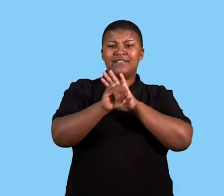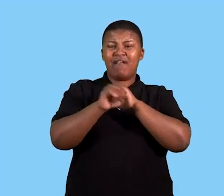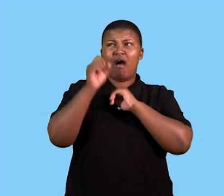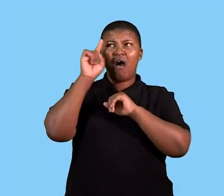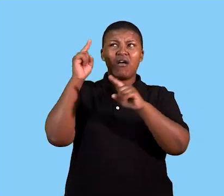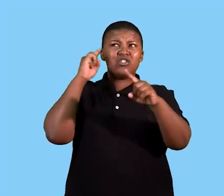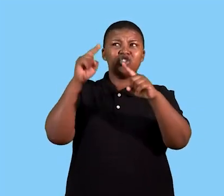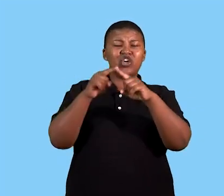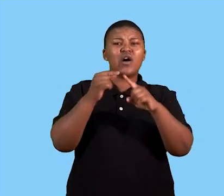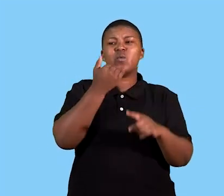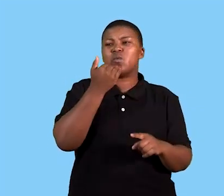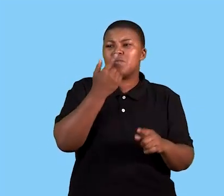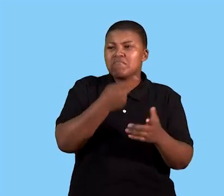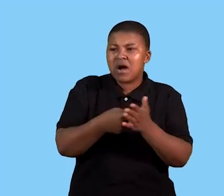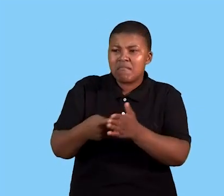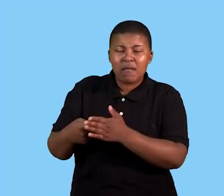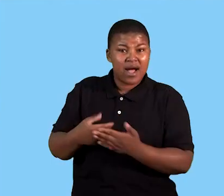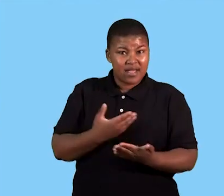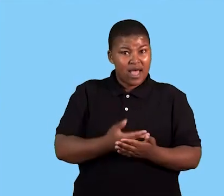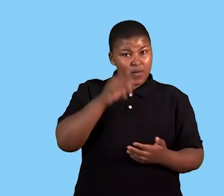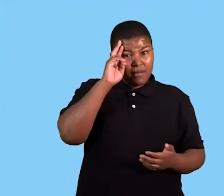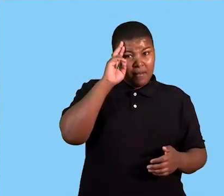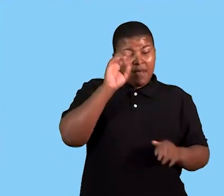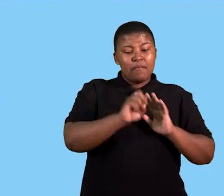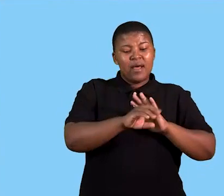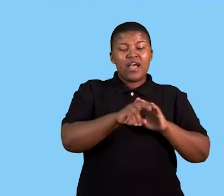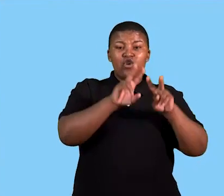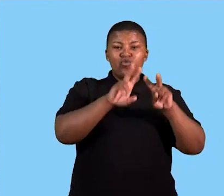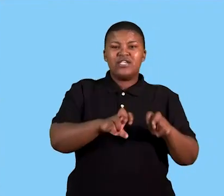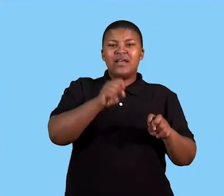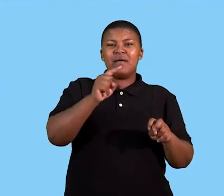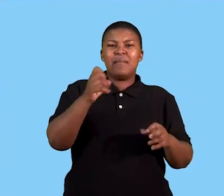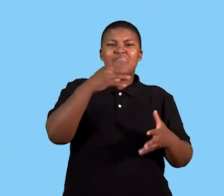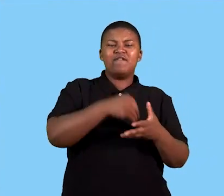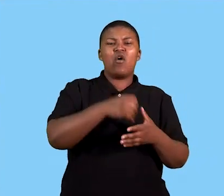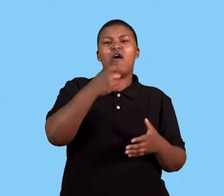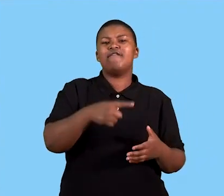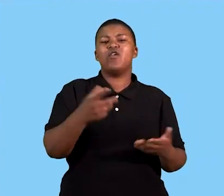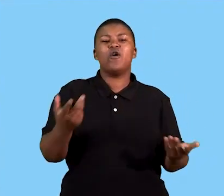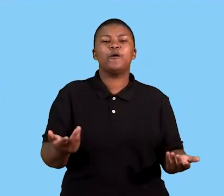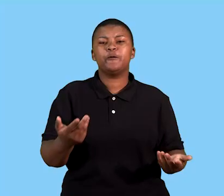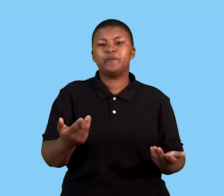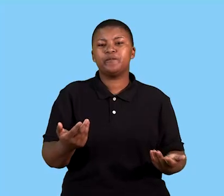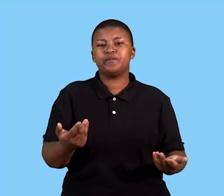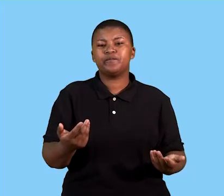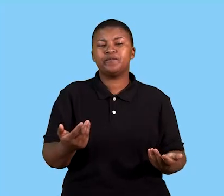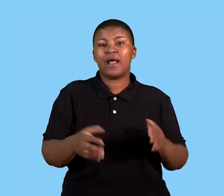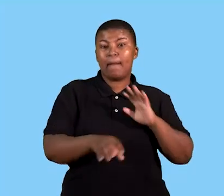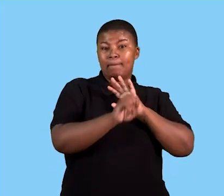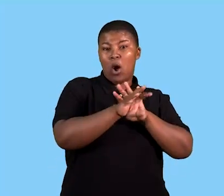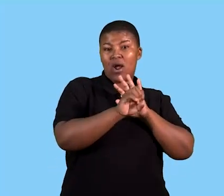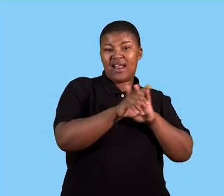identify our target market. So we remember market research refers to or are done by